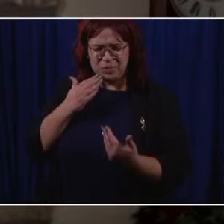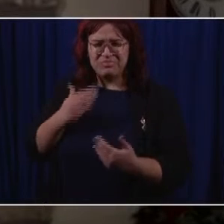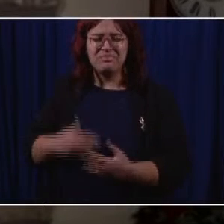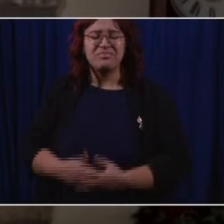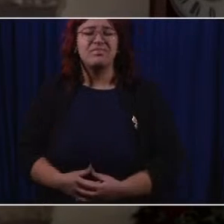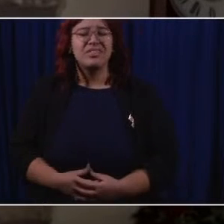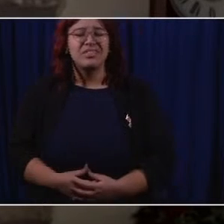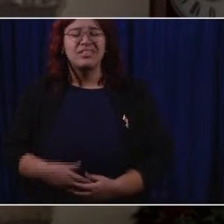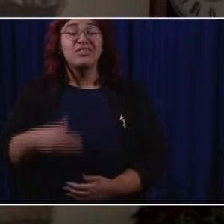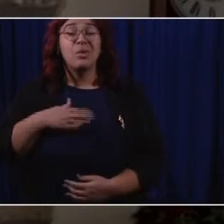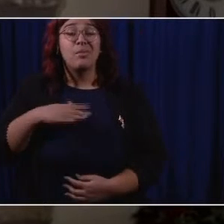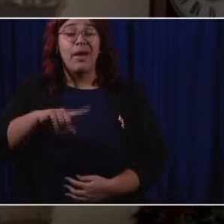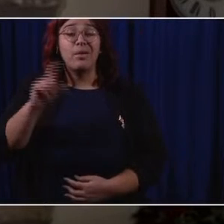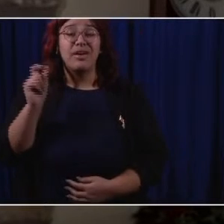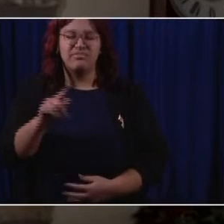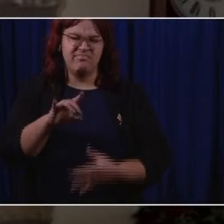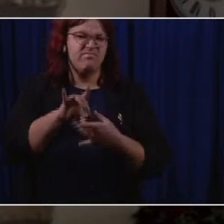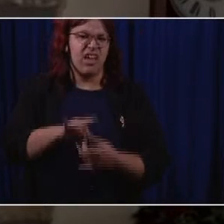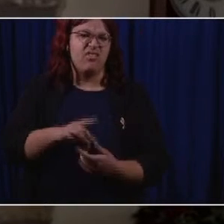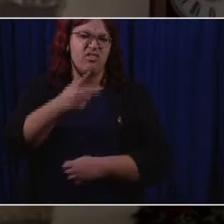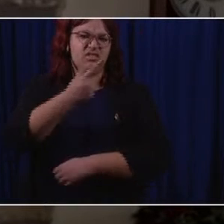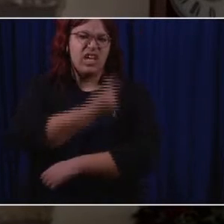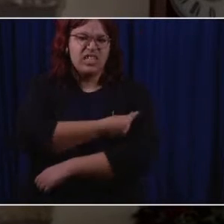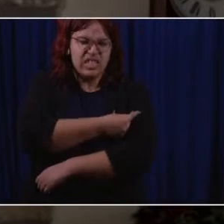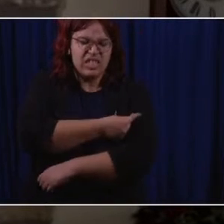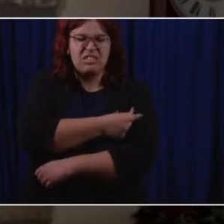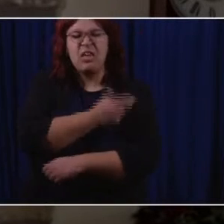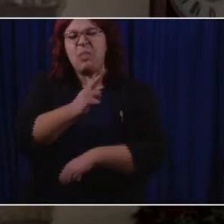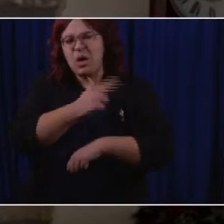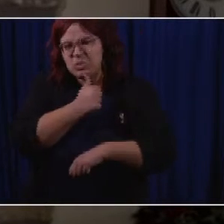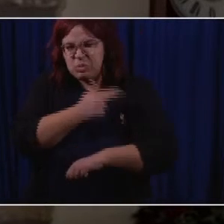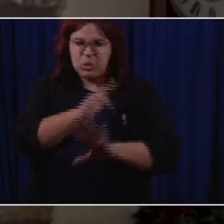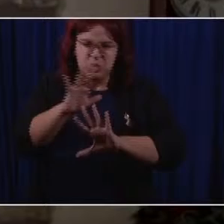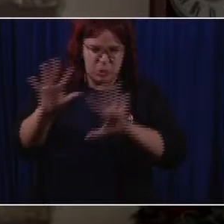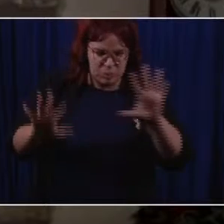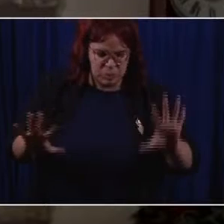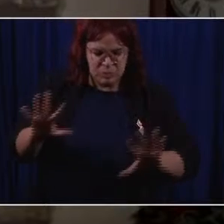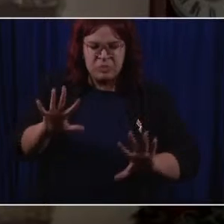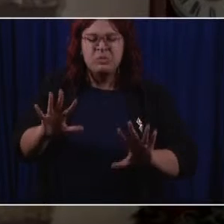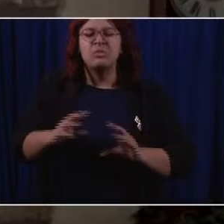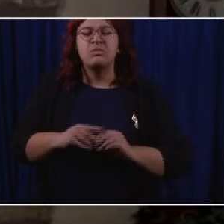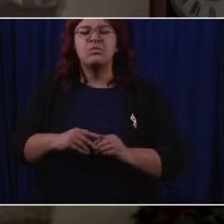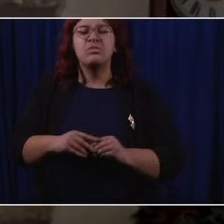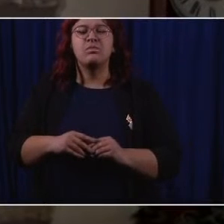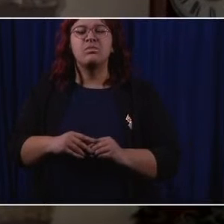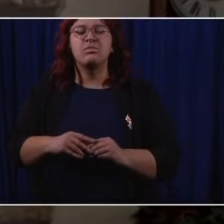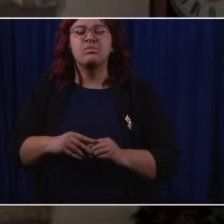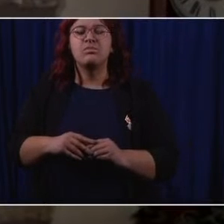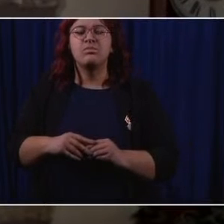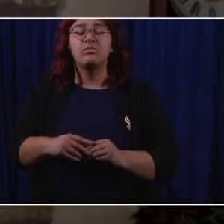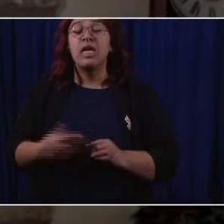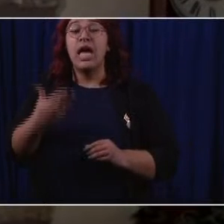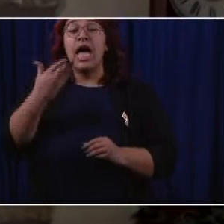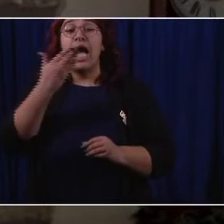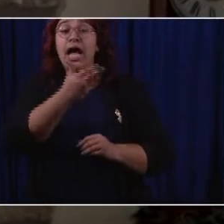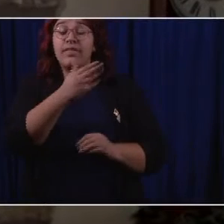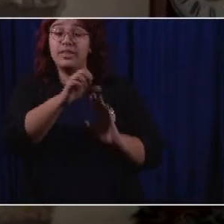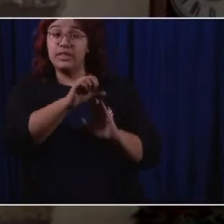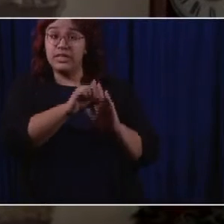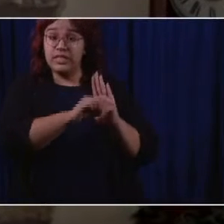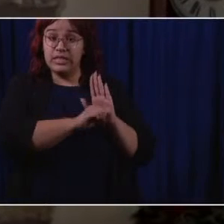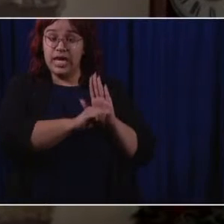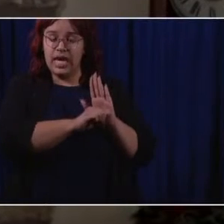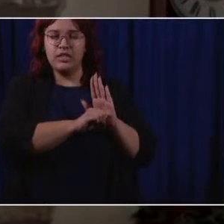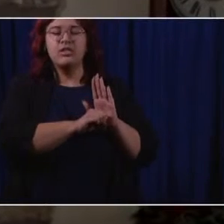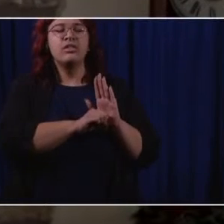question about vaccines and hospitals. Who at the state, and in fact, is the state making sure